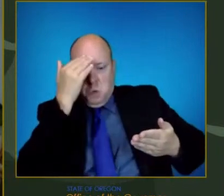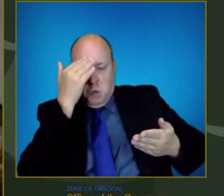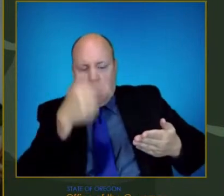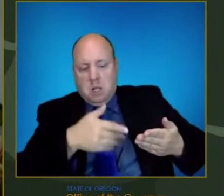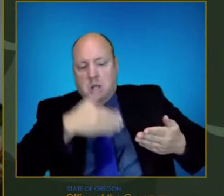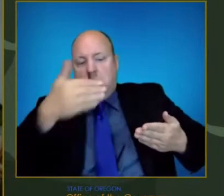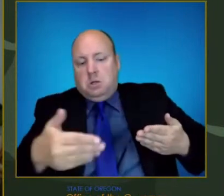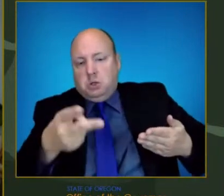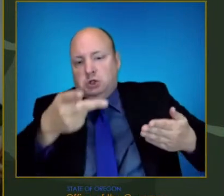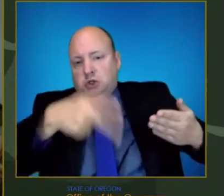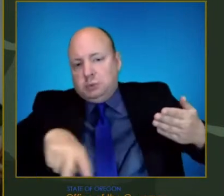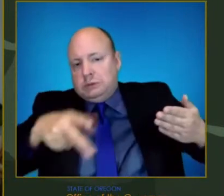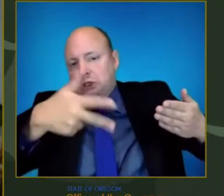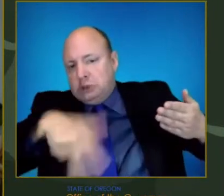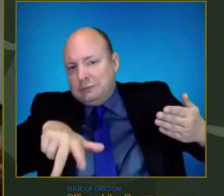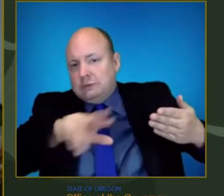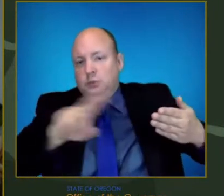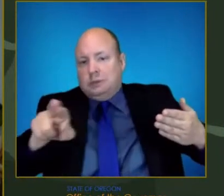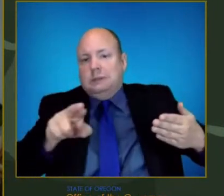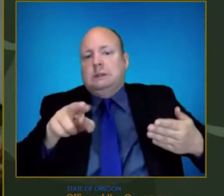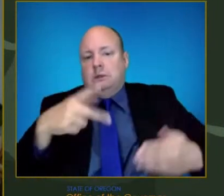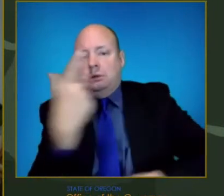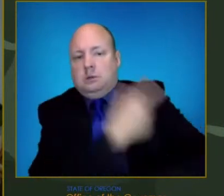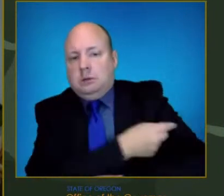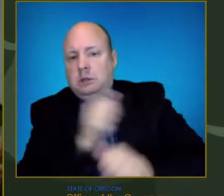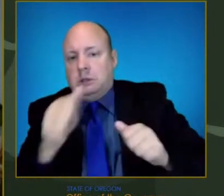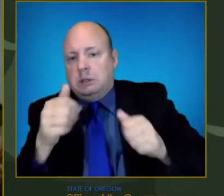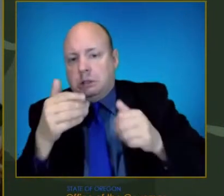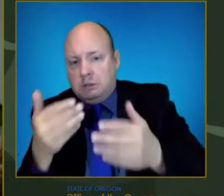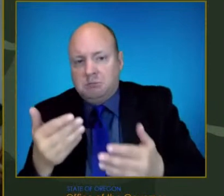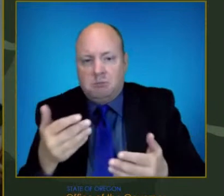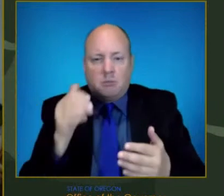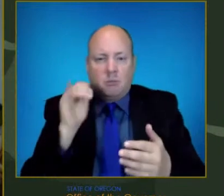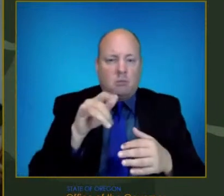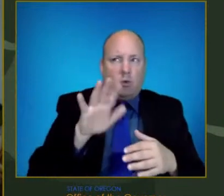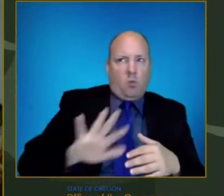or second doses. Vaccines